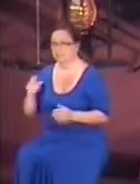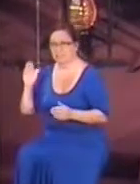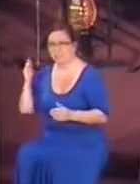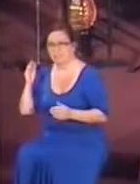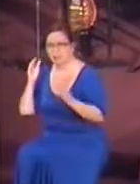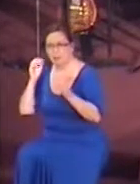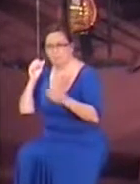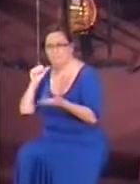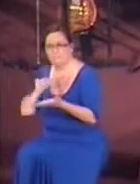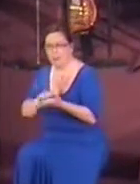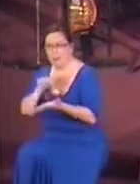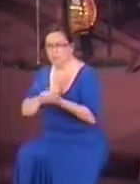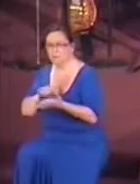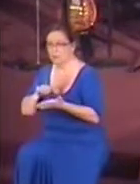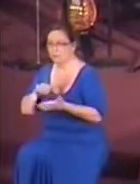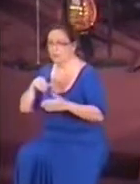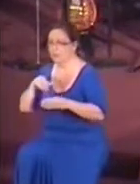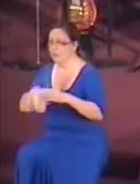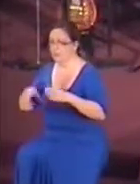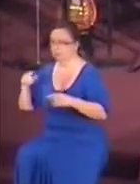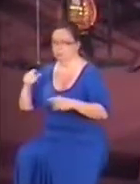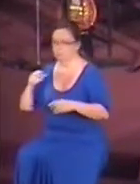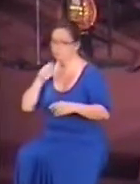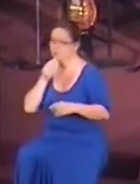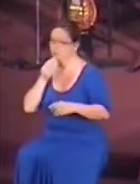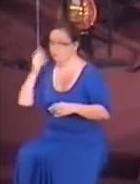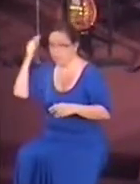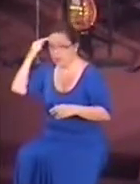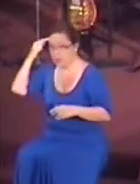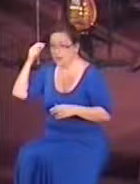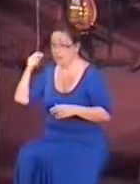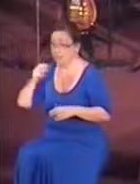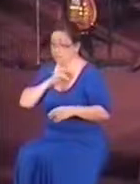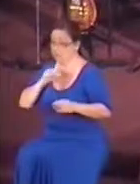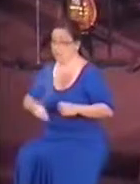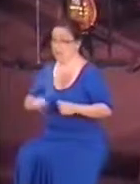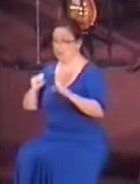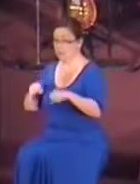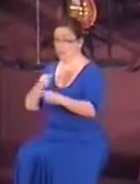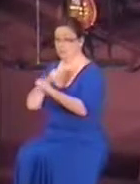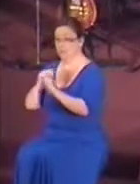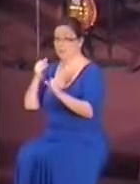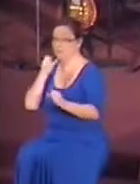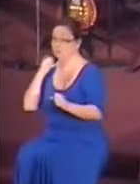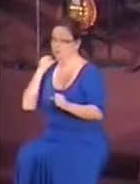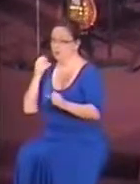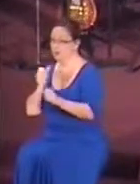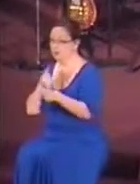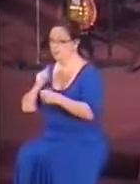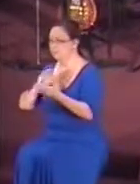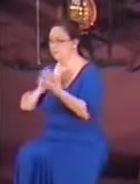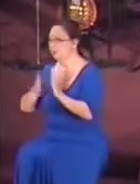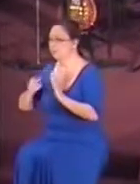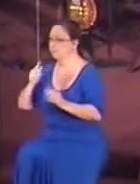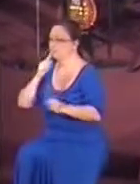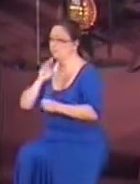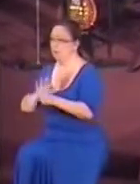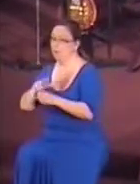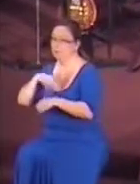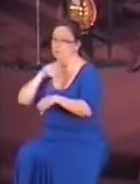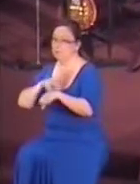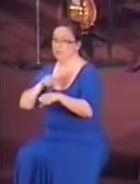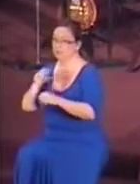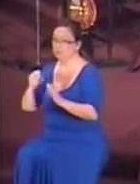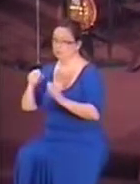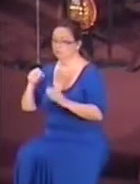their minds that the Messiah could save Israel and make it the promised nation that they heard about in the Old